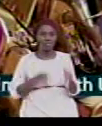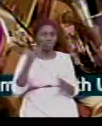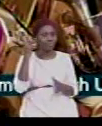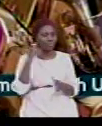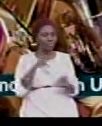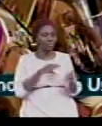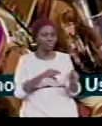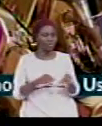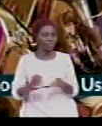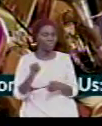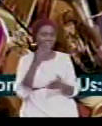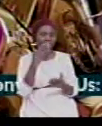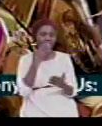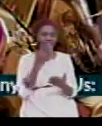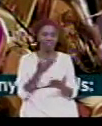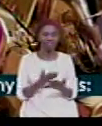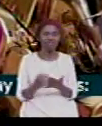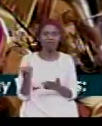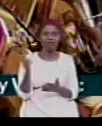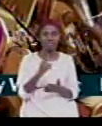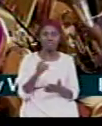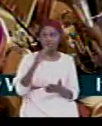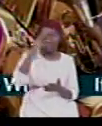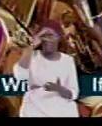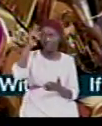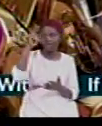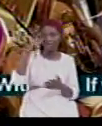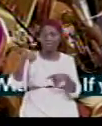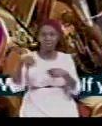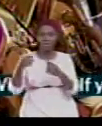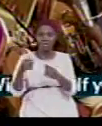doing good.